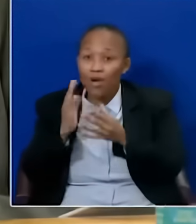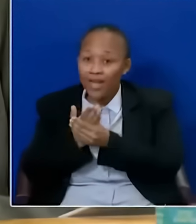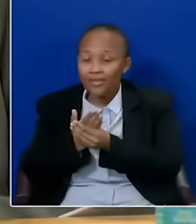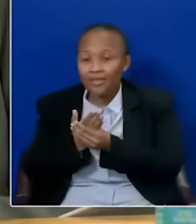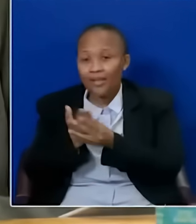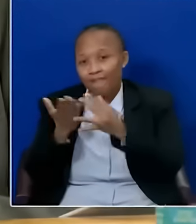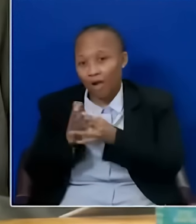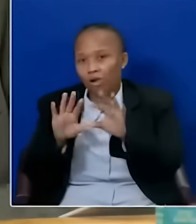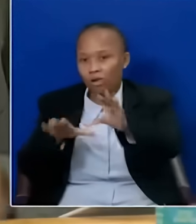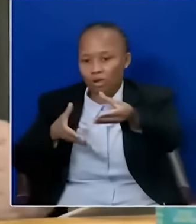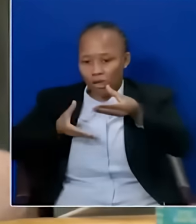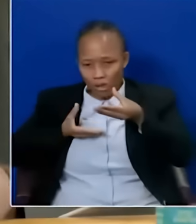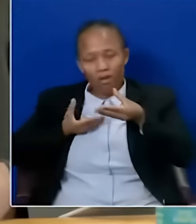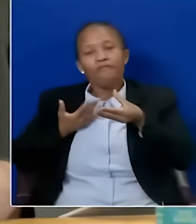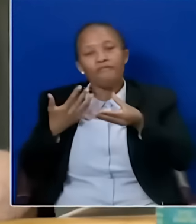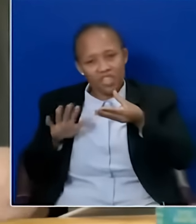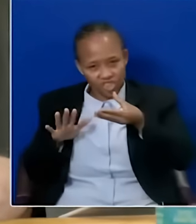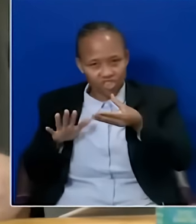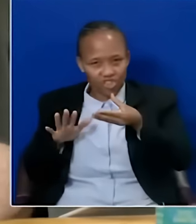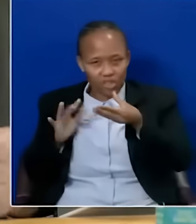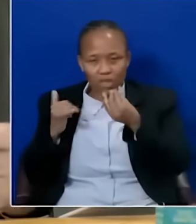And what we found in the case file